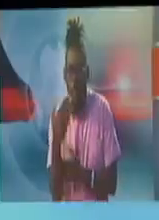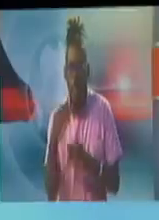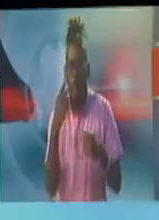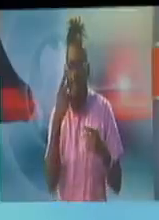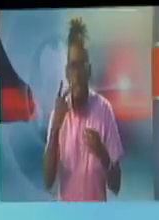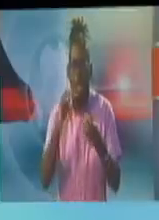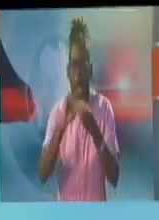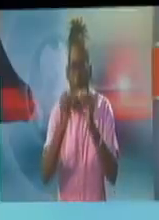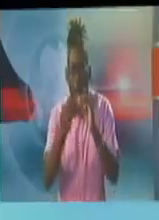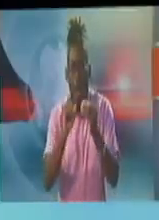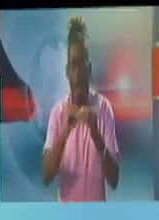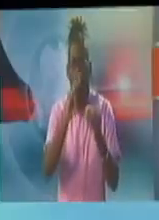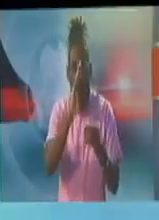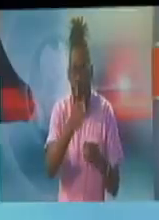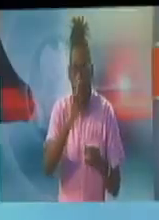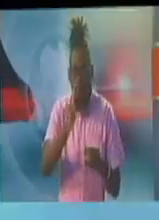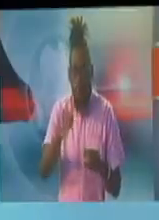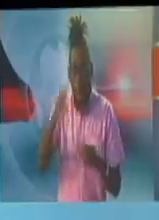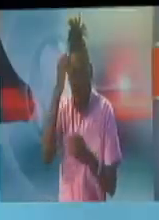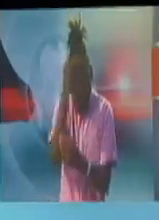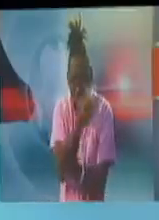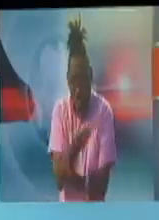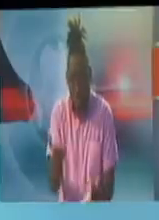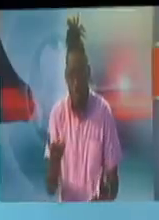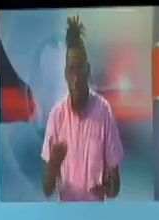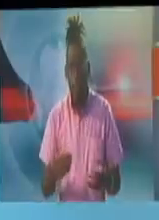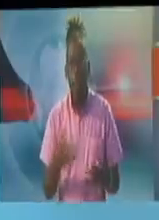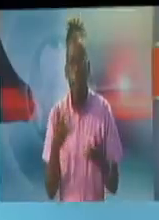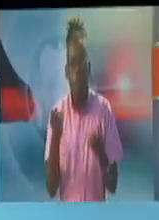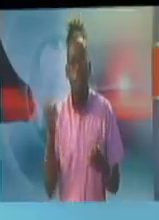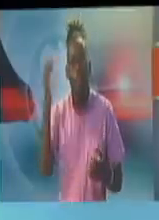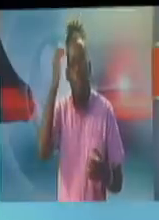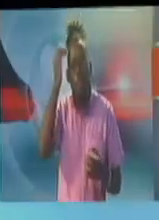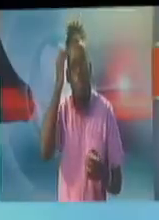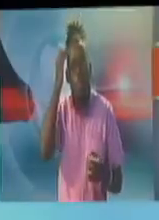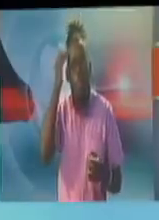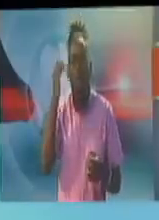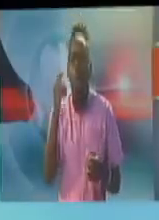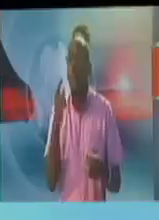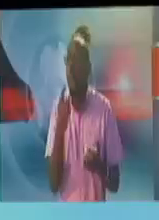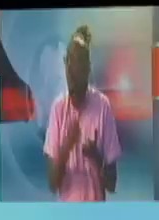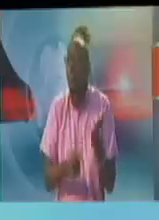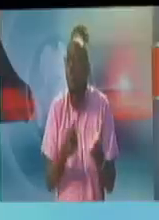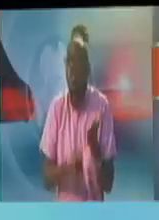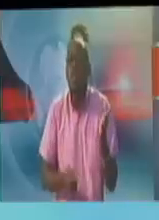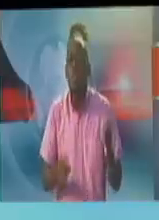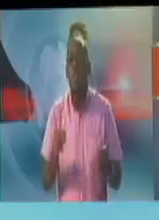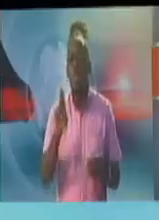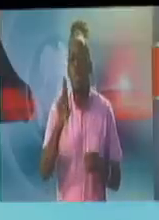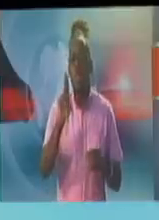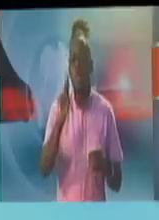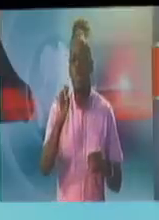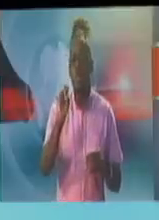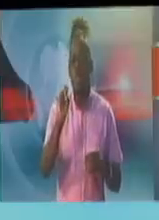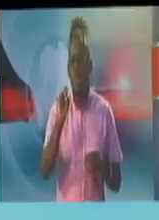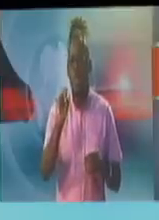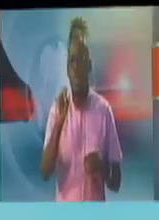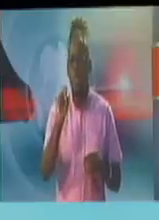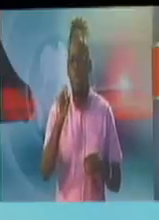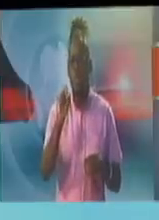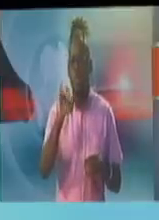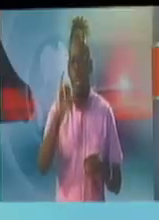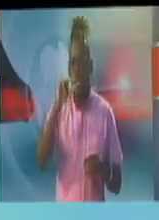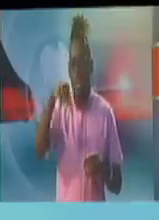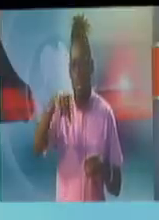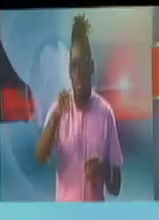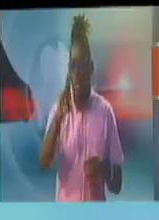I just wanted some clarification in terms of what exactly are unique cases, because I know you sent out the release with unique cases. Also,